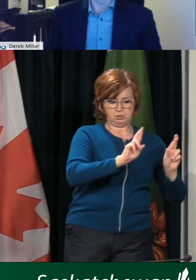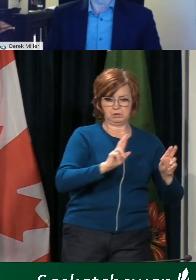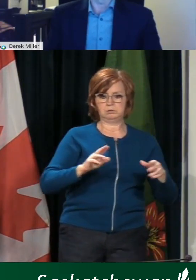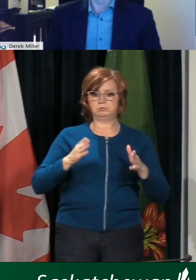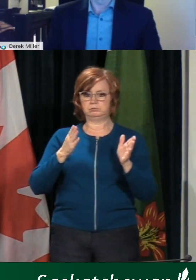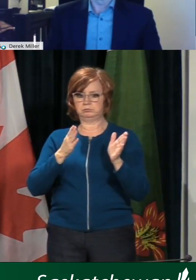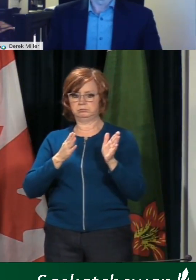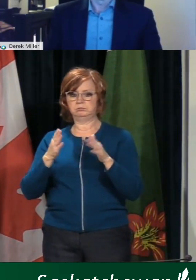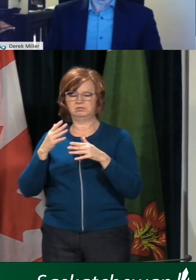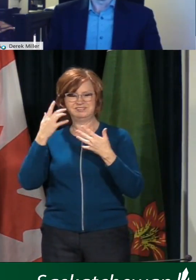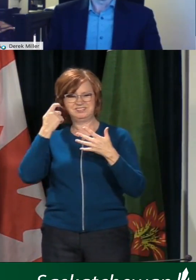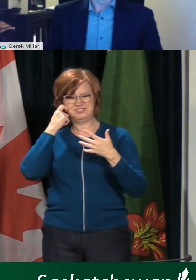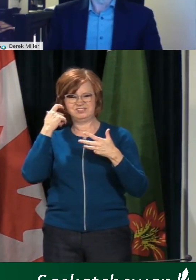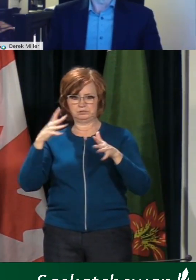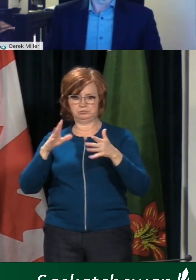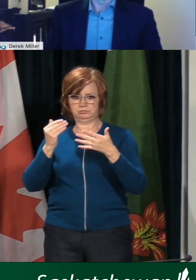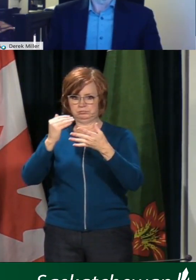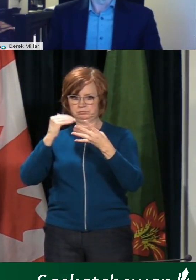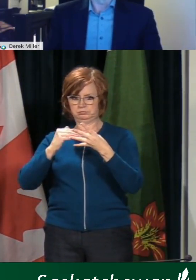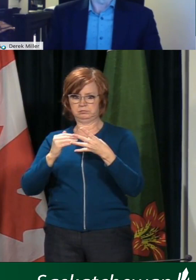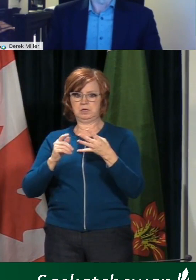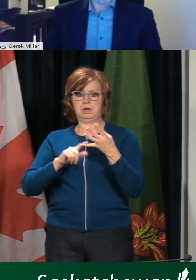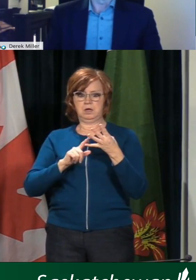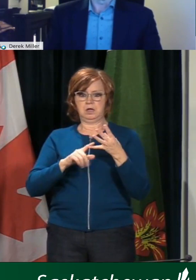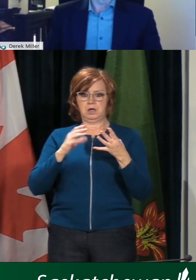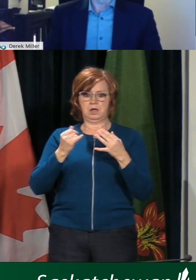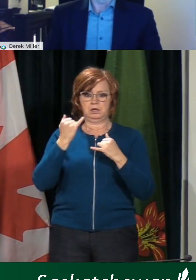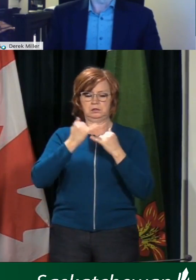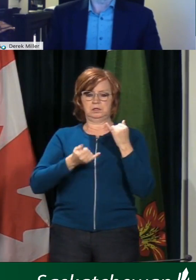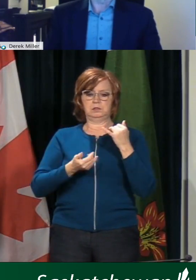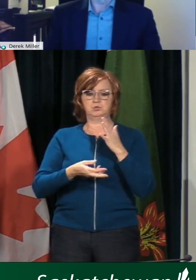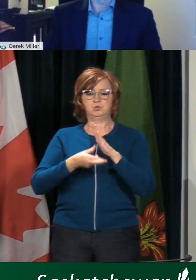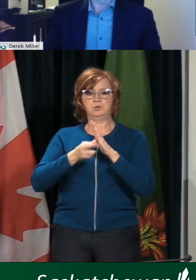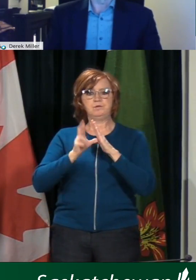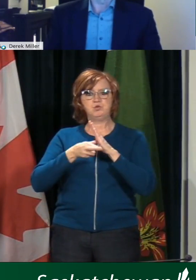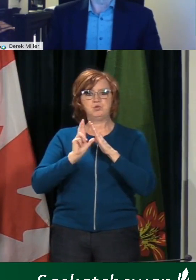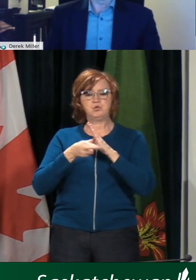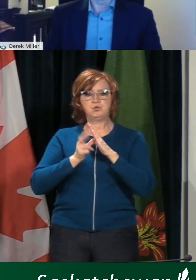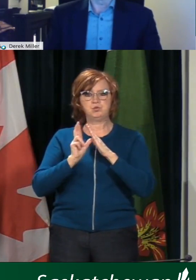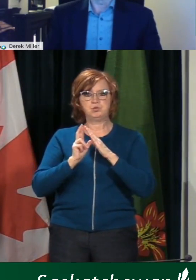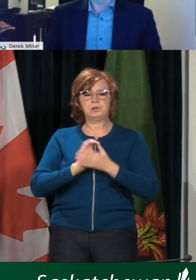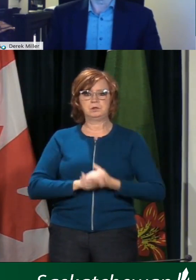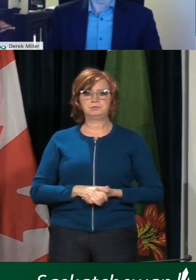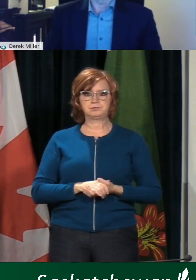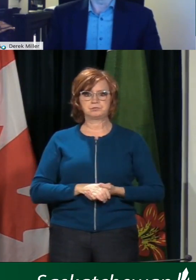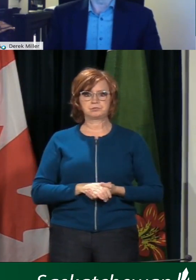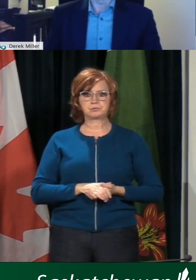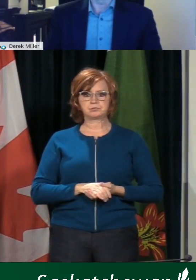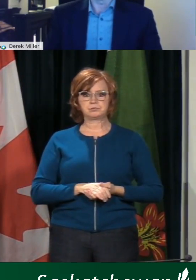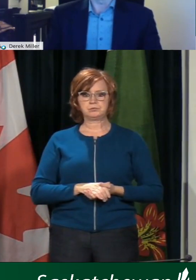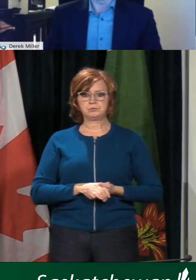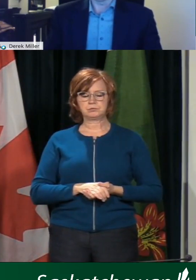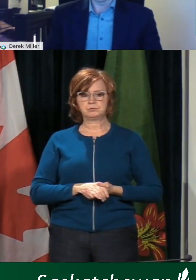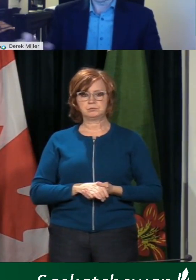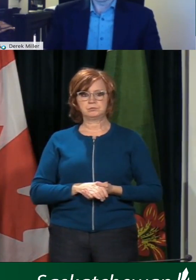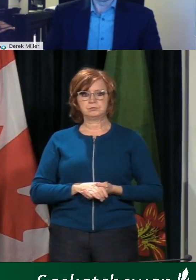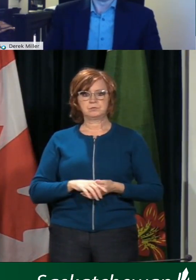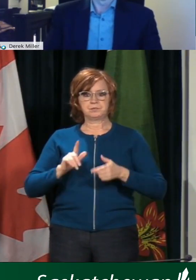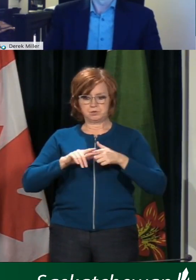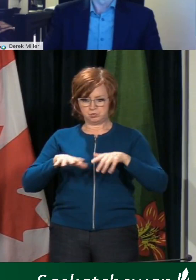shared previously, and an overview of some of the planning that we're undertaking with respect to resumption of health